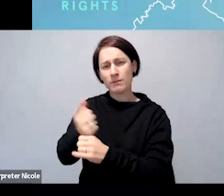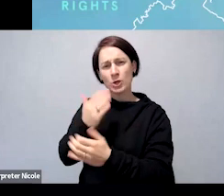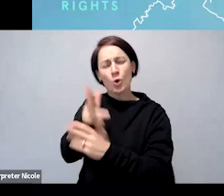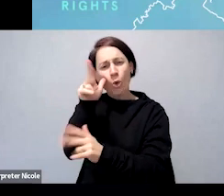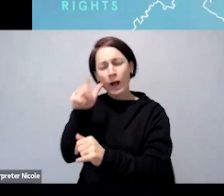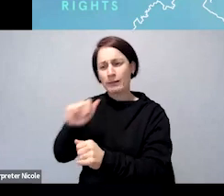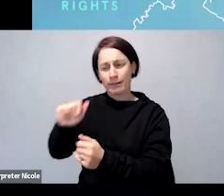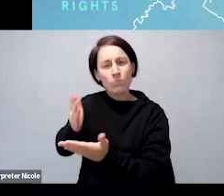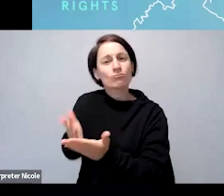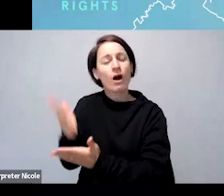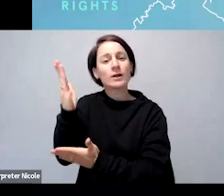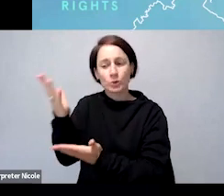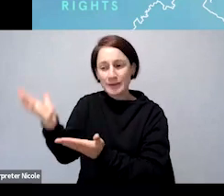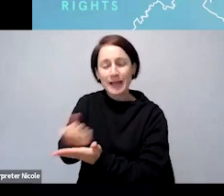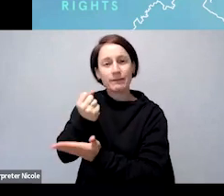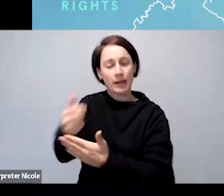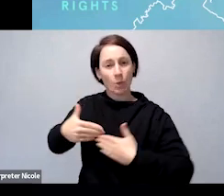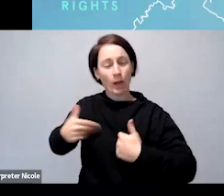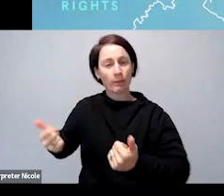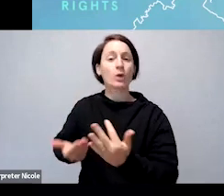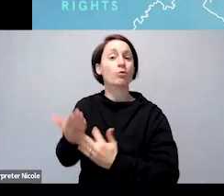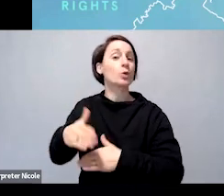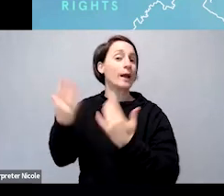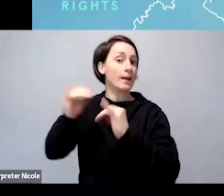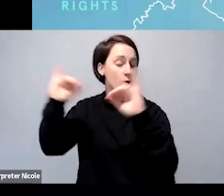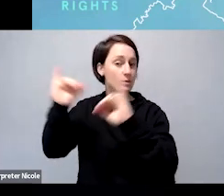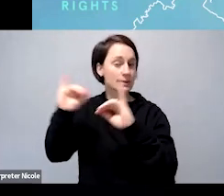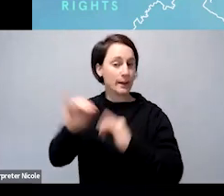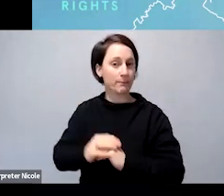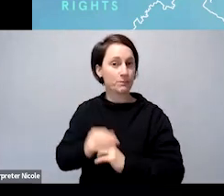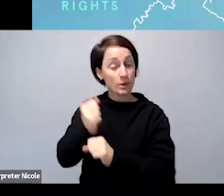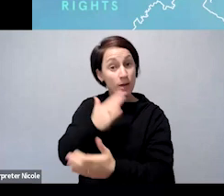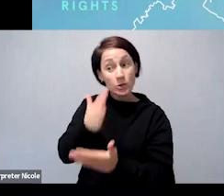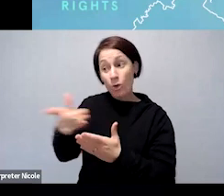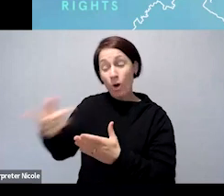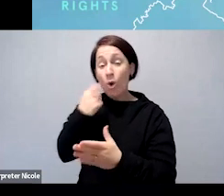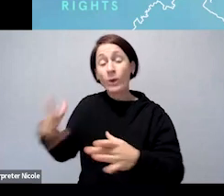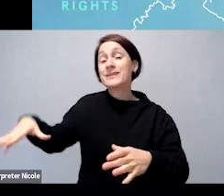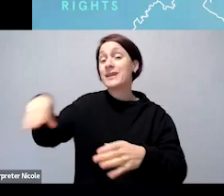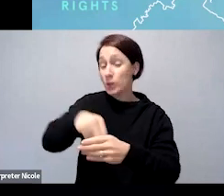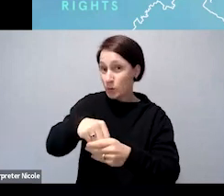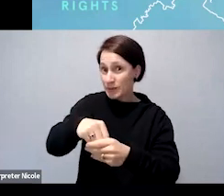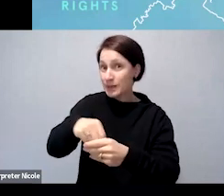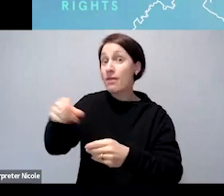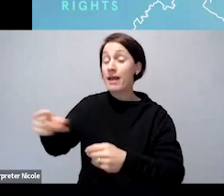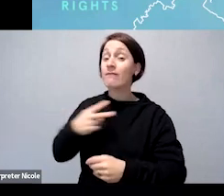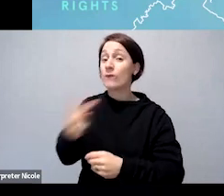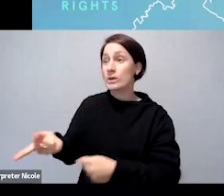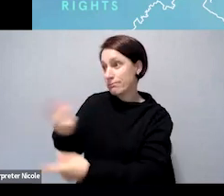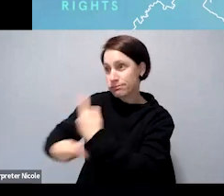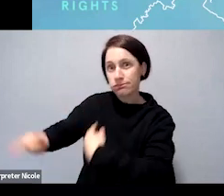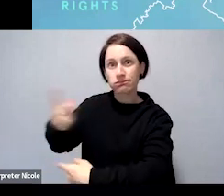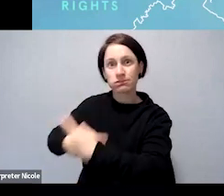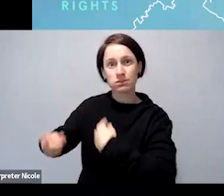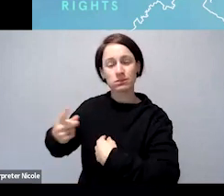to safety and well-being in emergencies, that we ensure that they're included and have a seat at the table and are